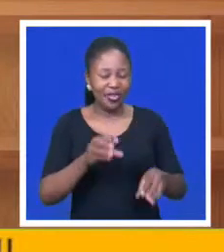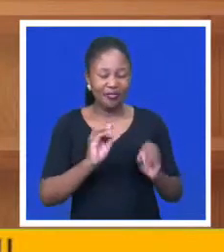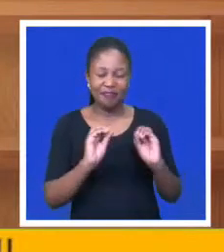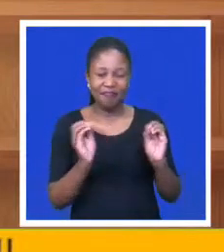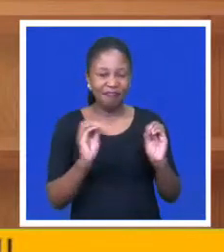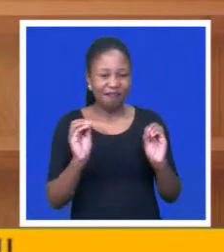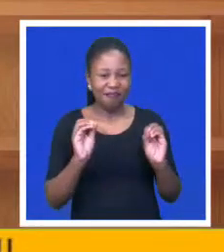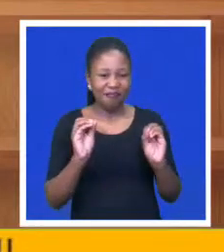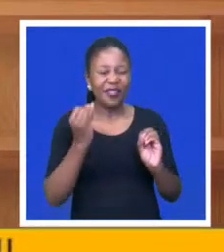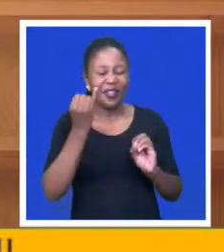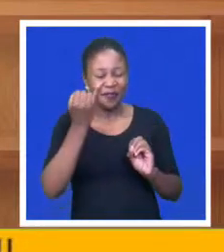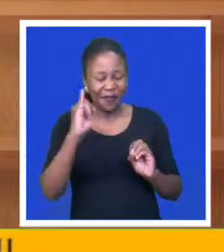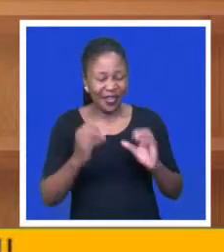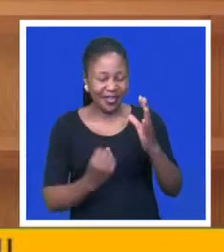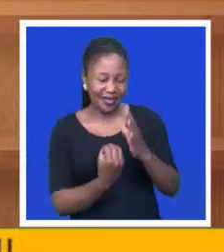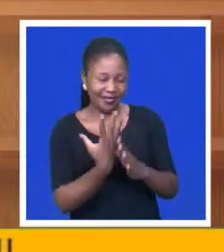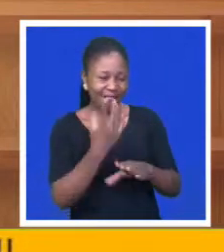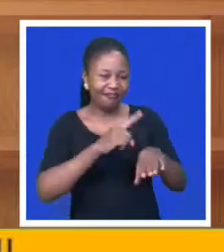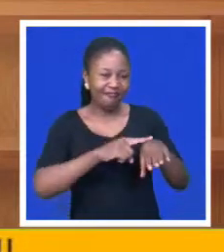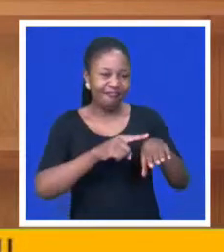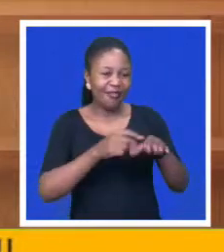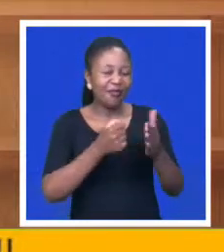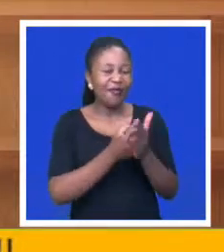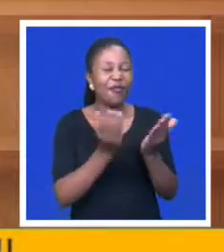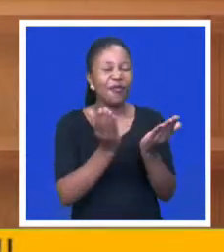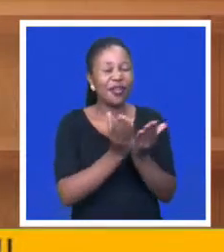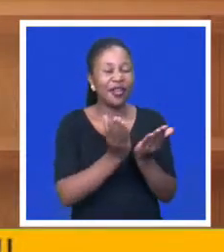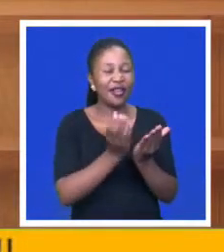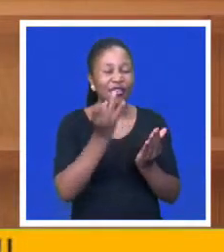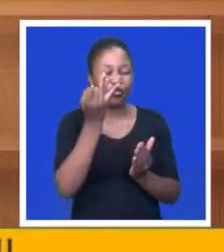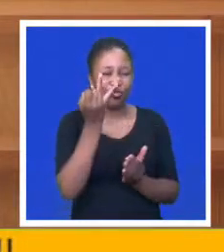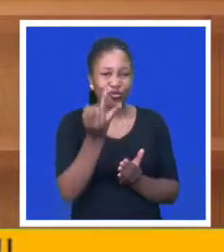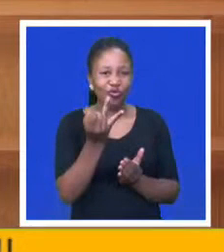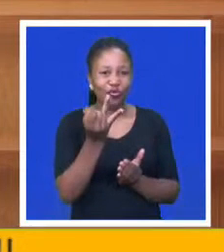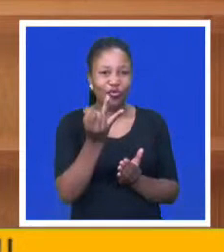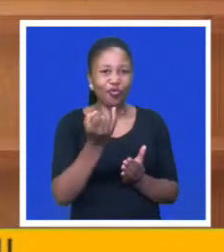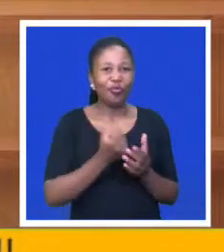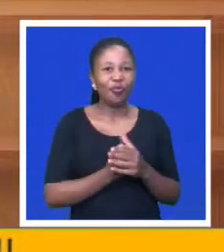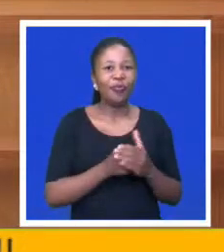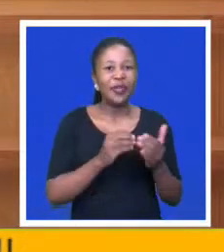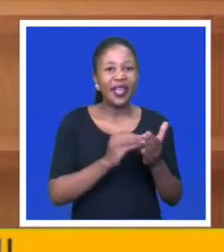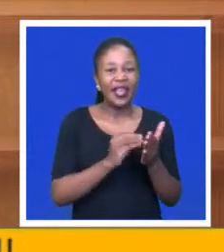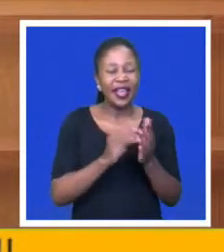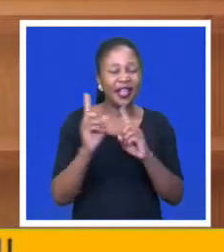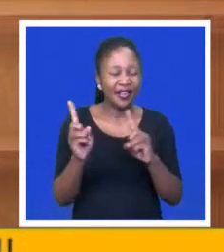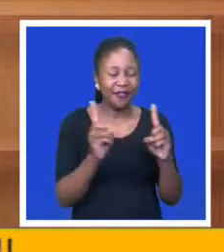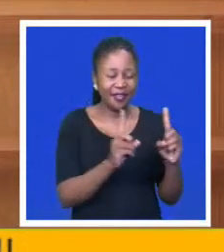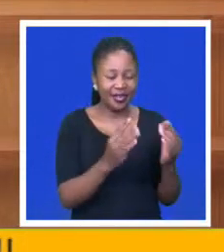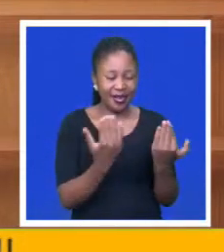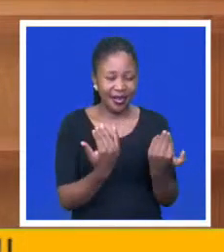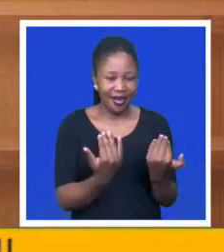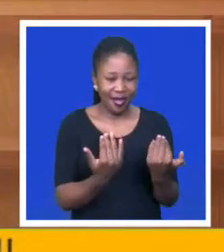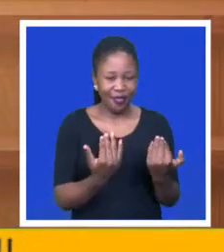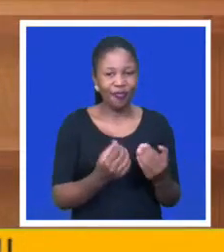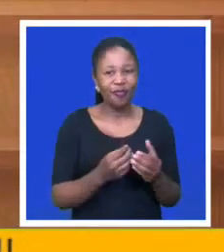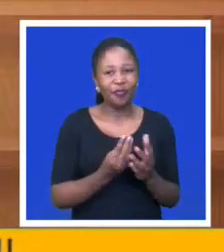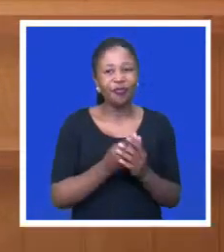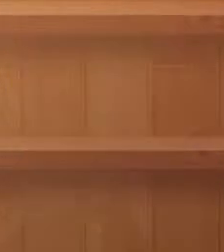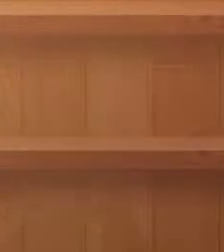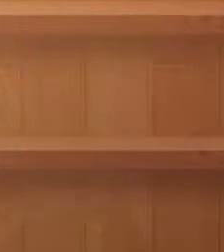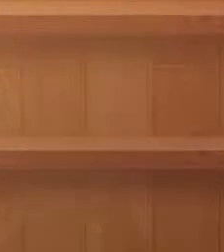is Siswati for grades 1 and 2 with Nozipho Mabunza. Lerato will be taking you through that. We'll be right back after this.